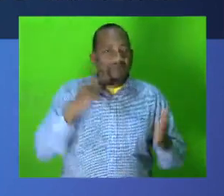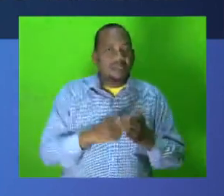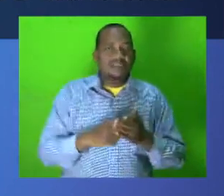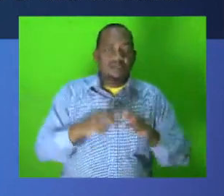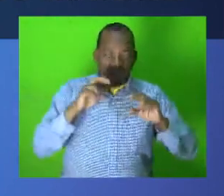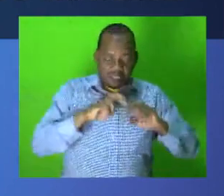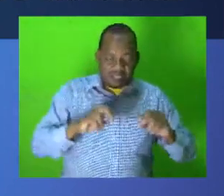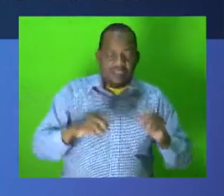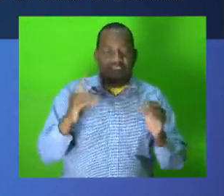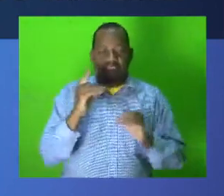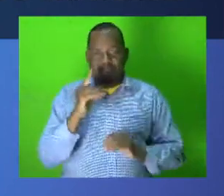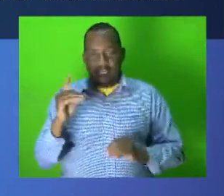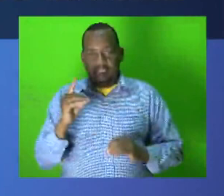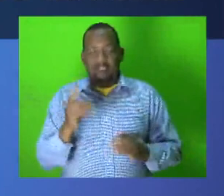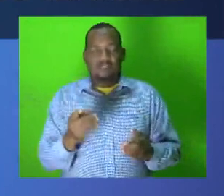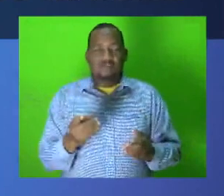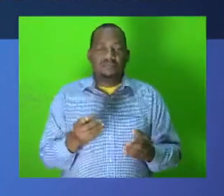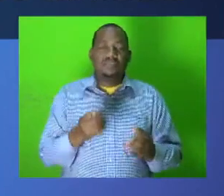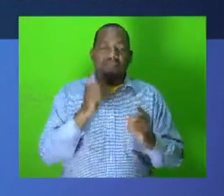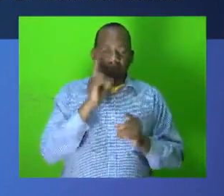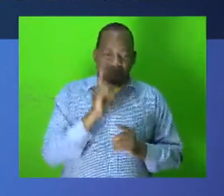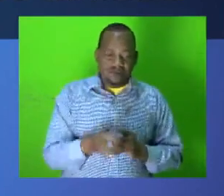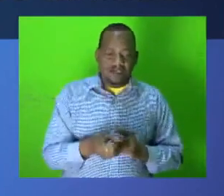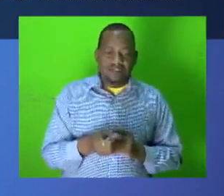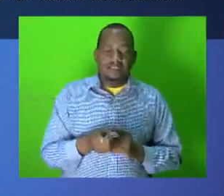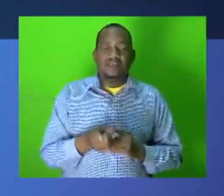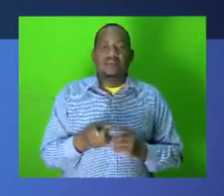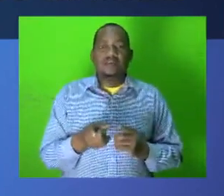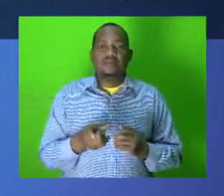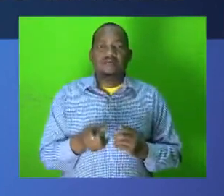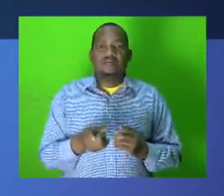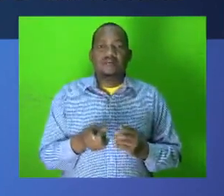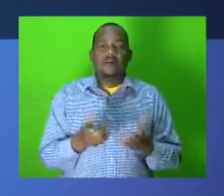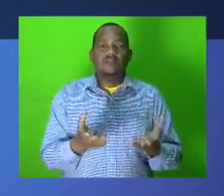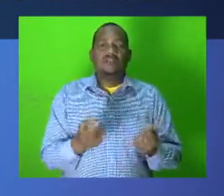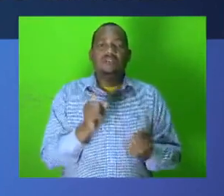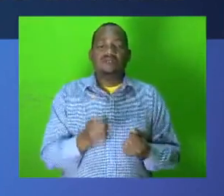used to collect data or data collection.